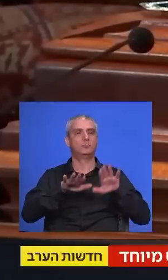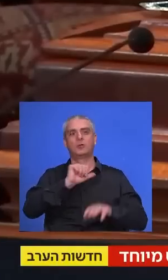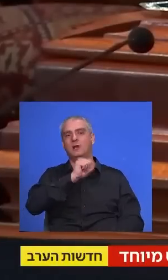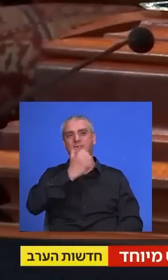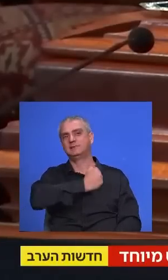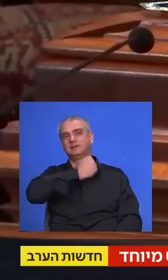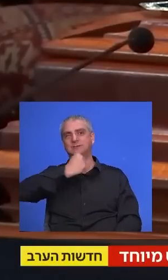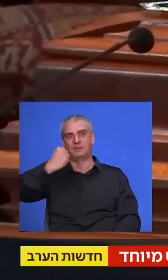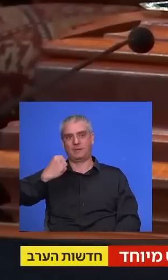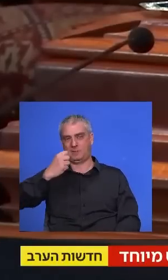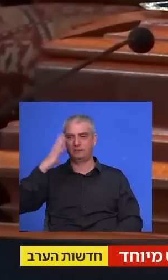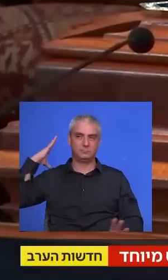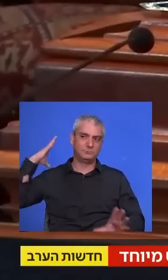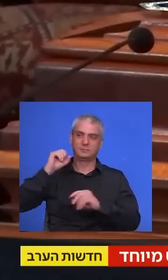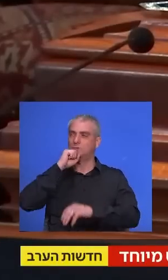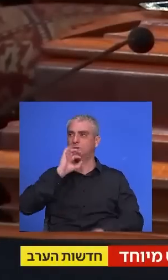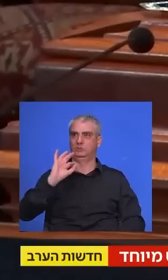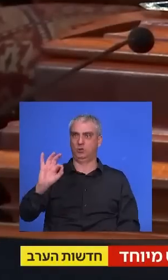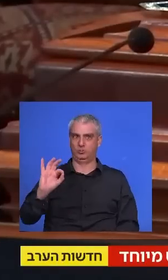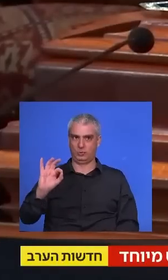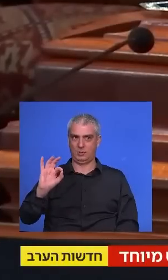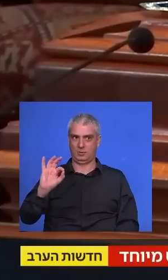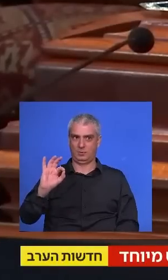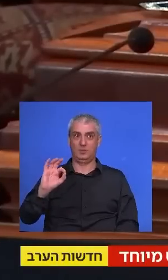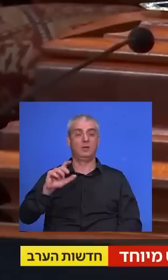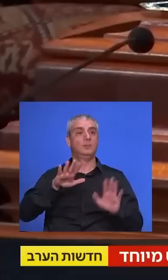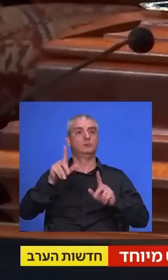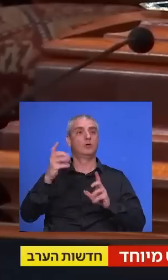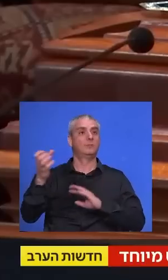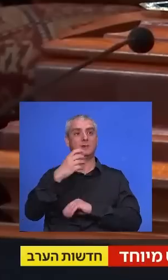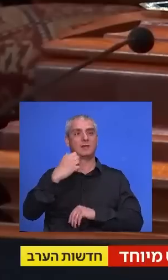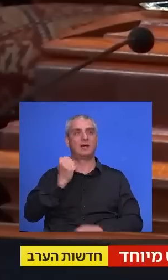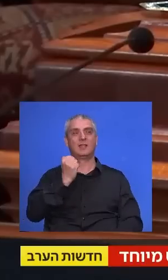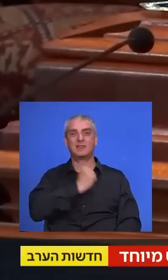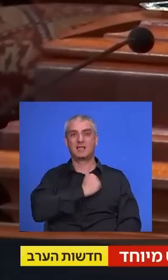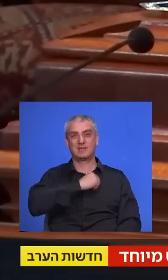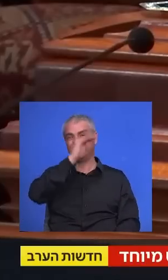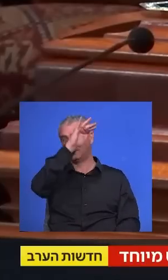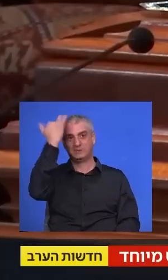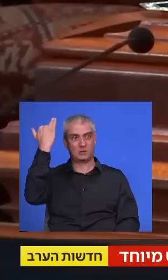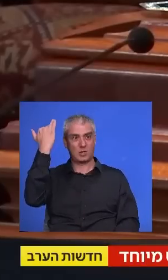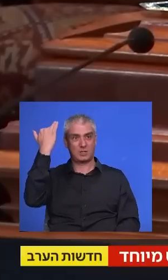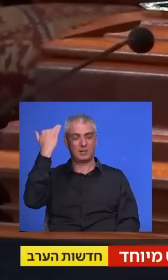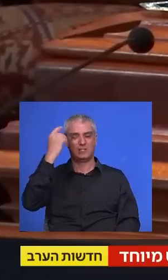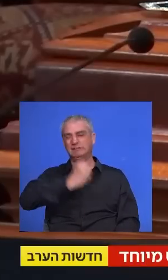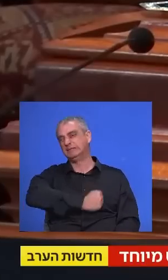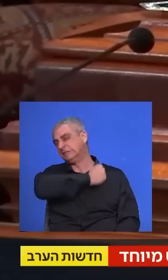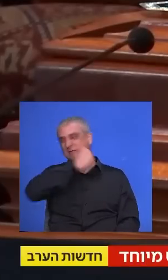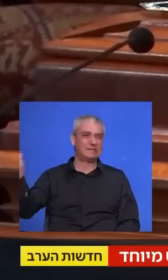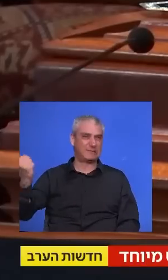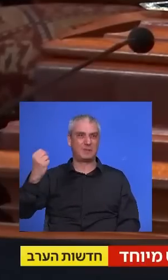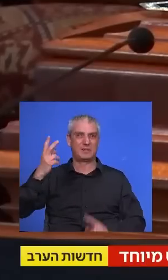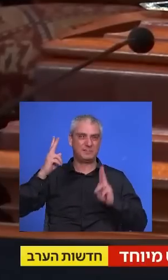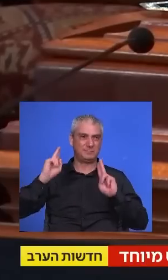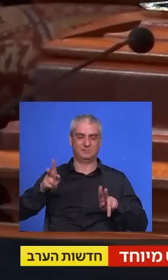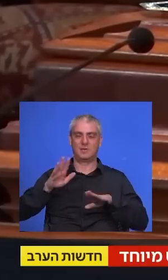far right wing government in its history, one that has placed religious extremists and ultra